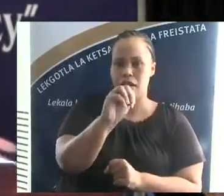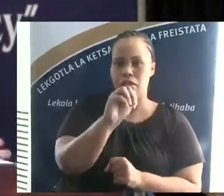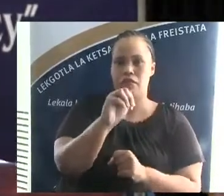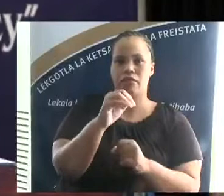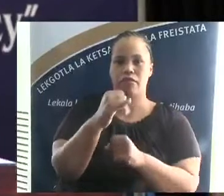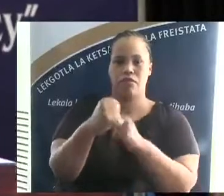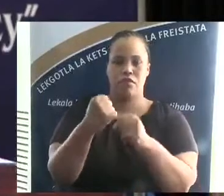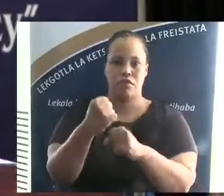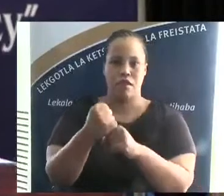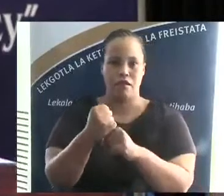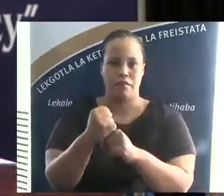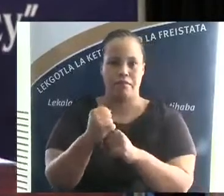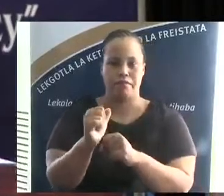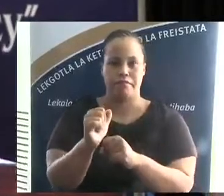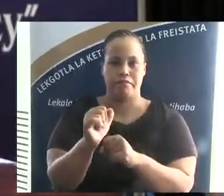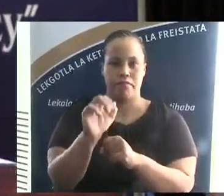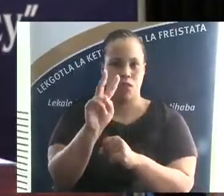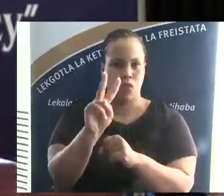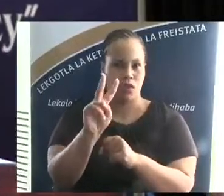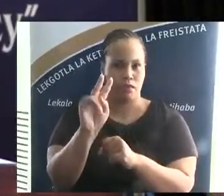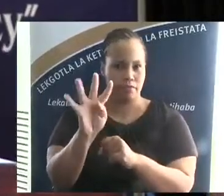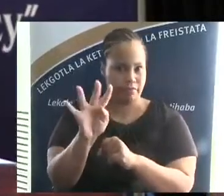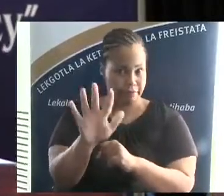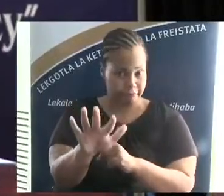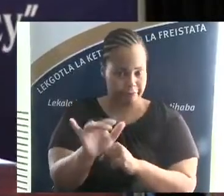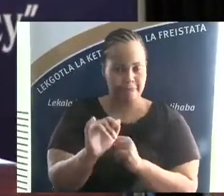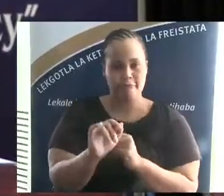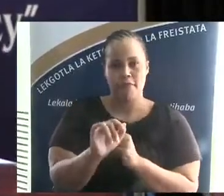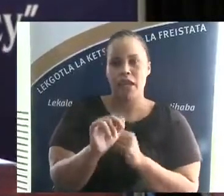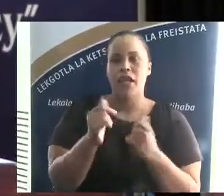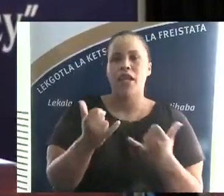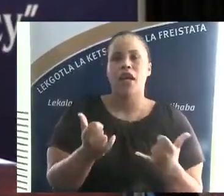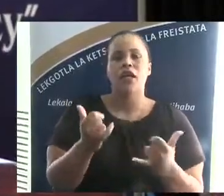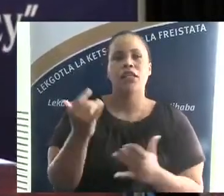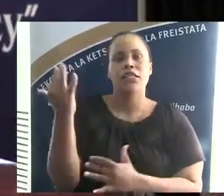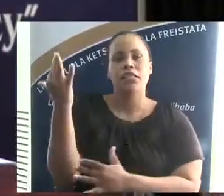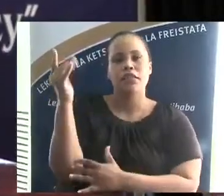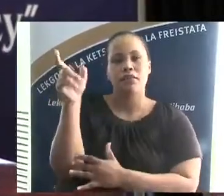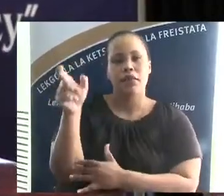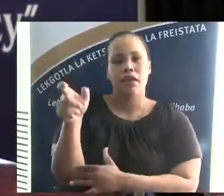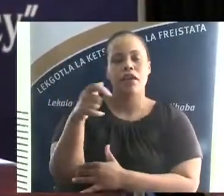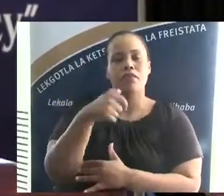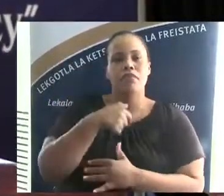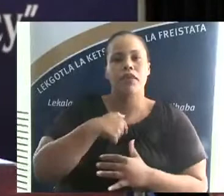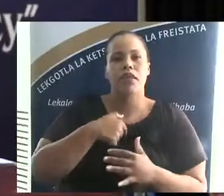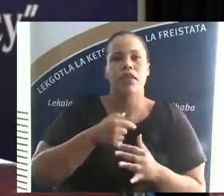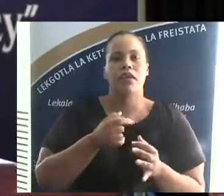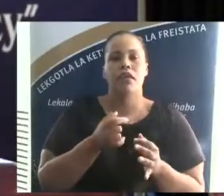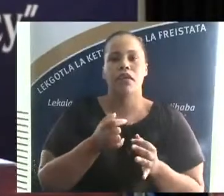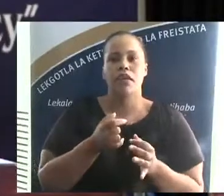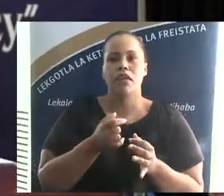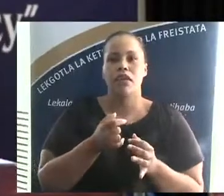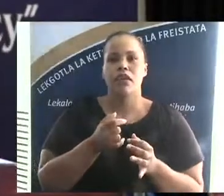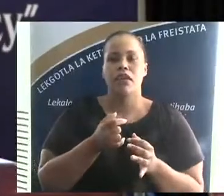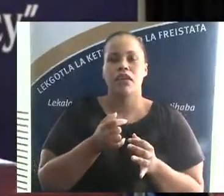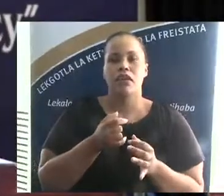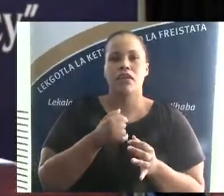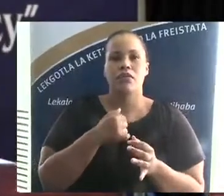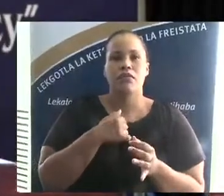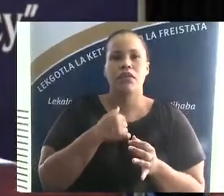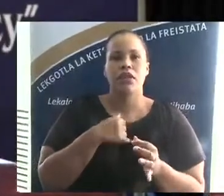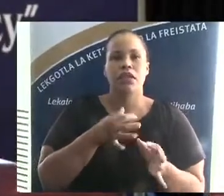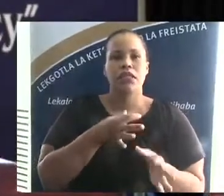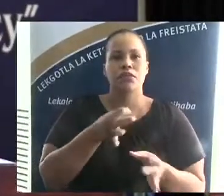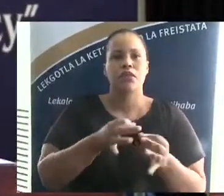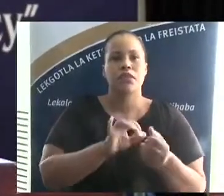million in the outer year. Honourable Speaker, allow me to go over to the governance cluster, but before I do that,